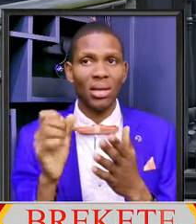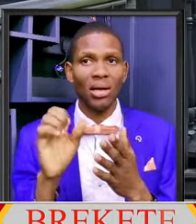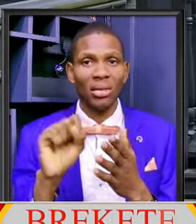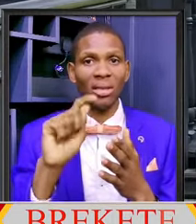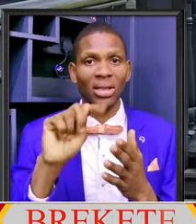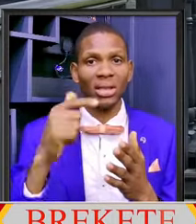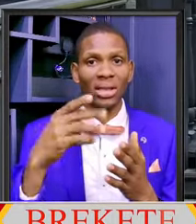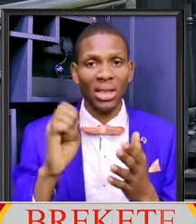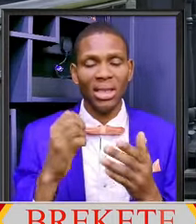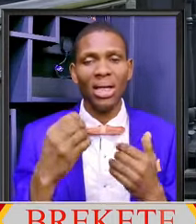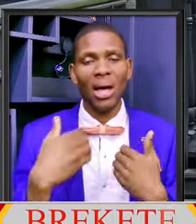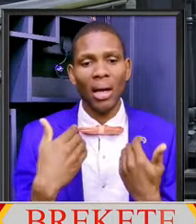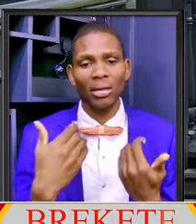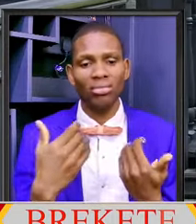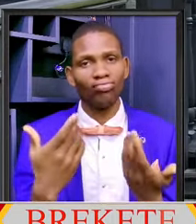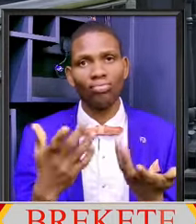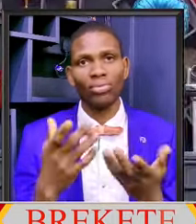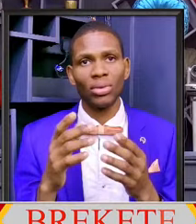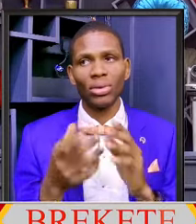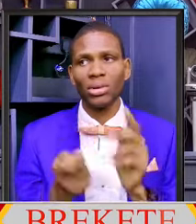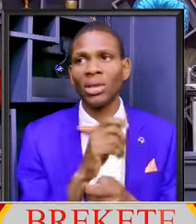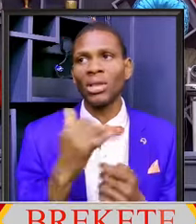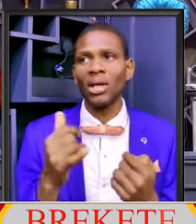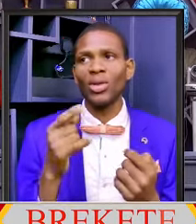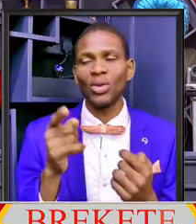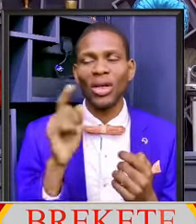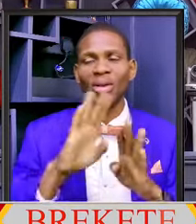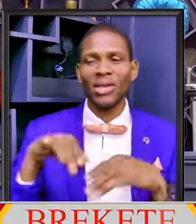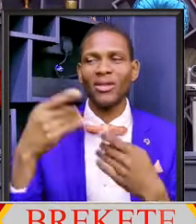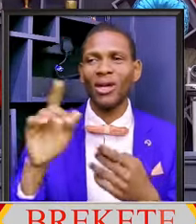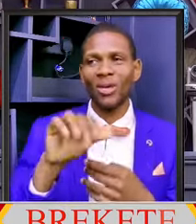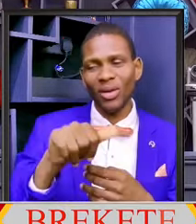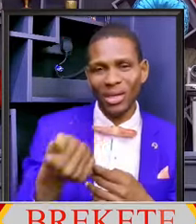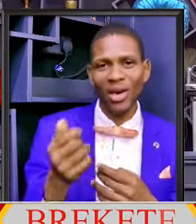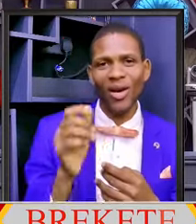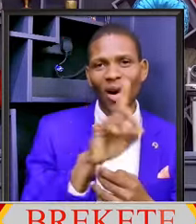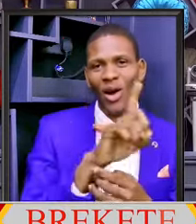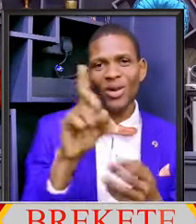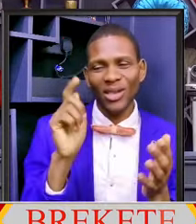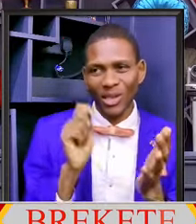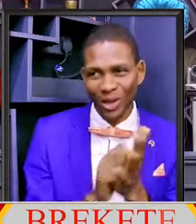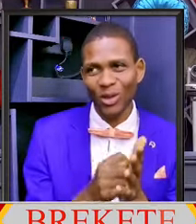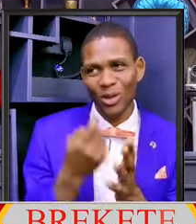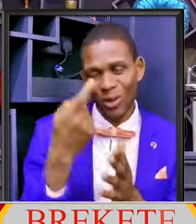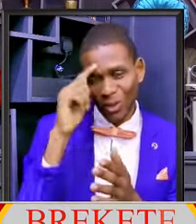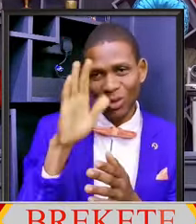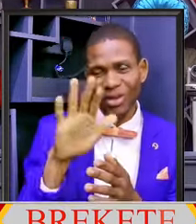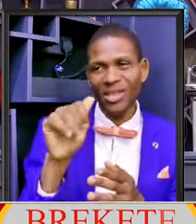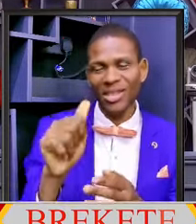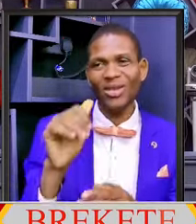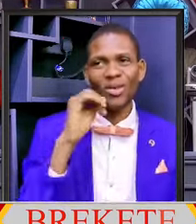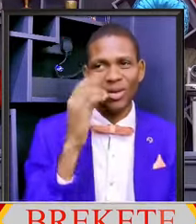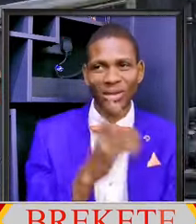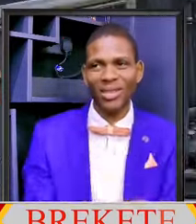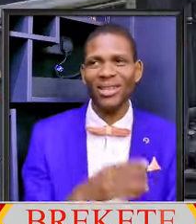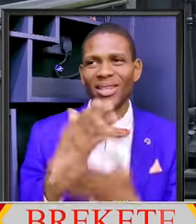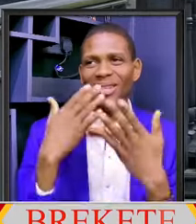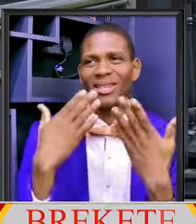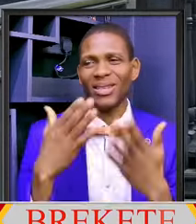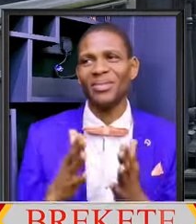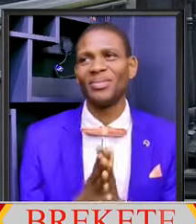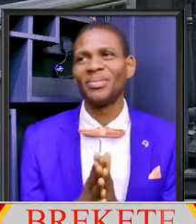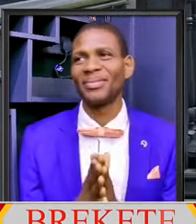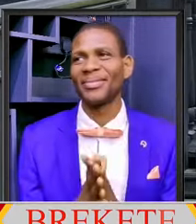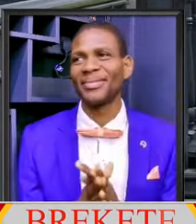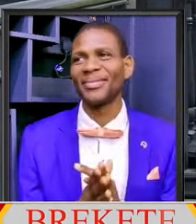give you another separate 100,000 naira for yourself. Thank you very much, sir. Thank you, thank you, thank you very much,